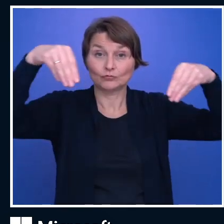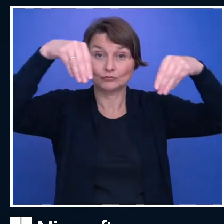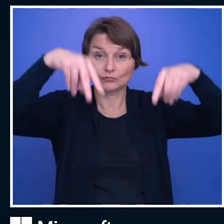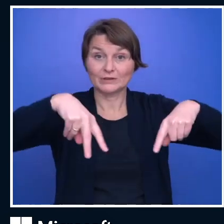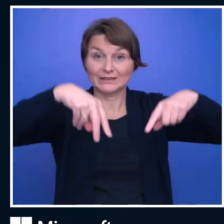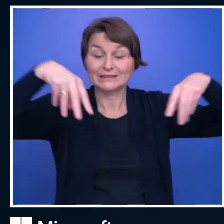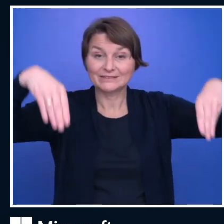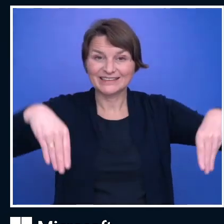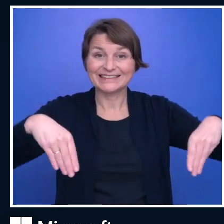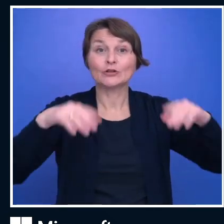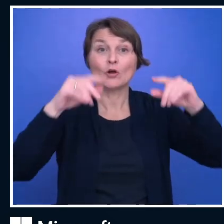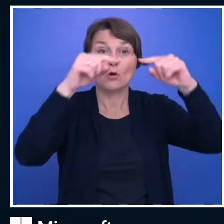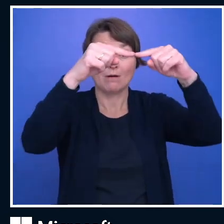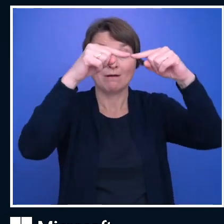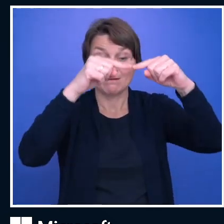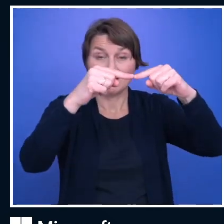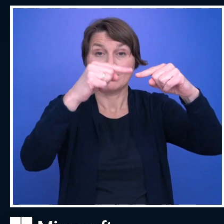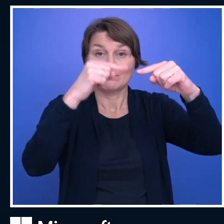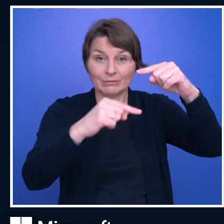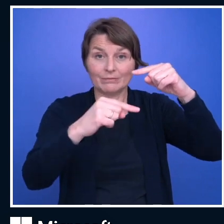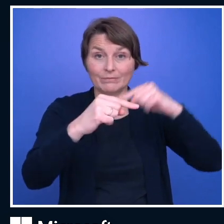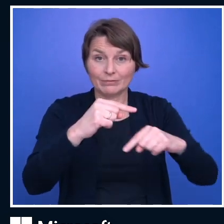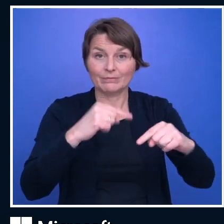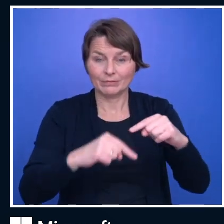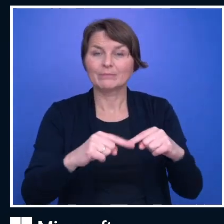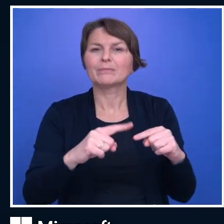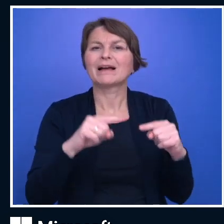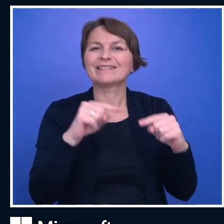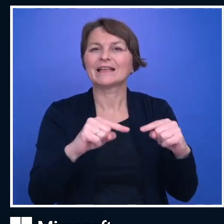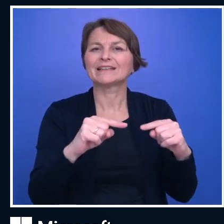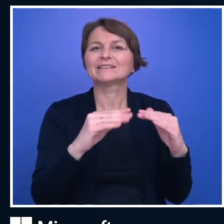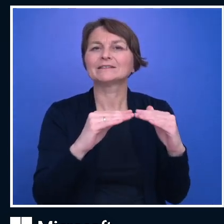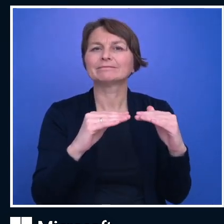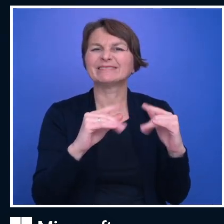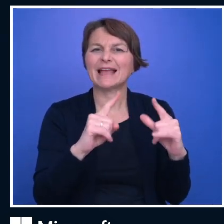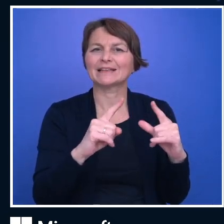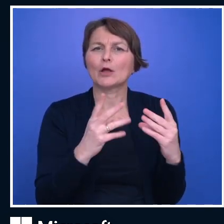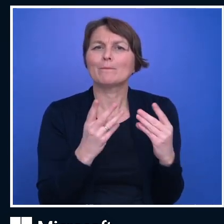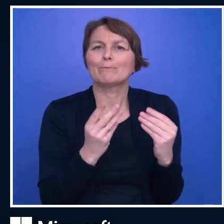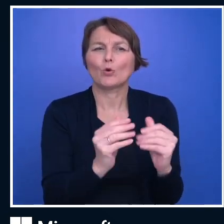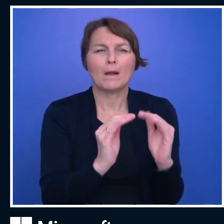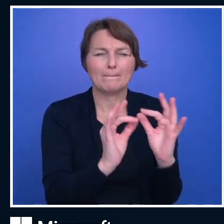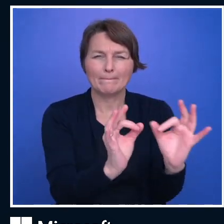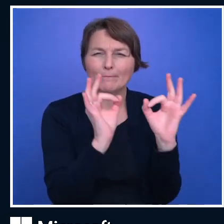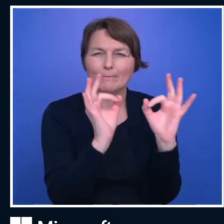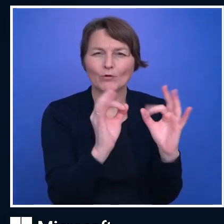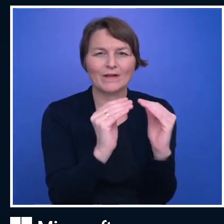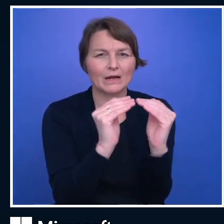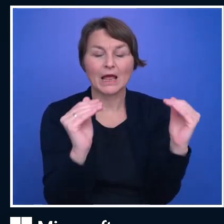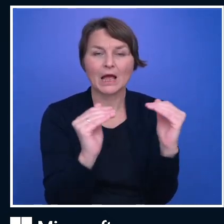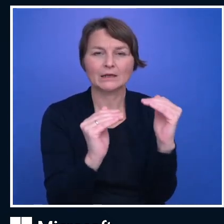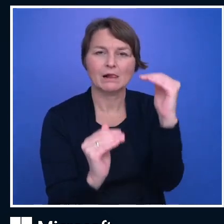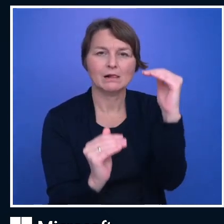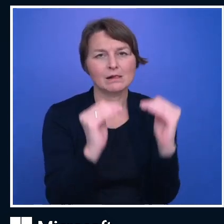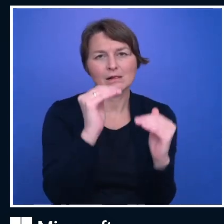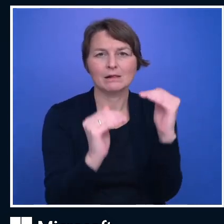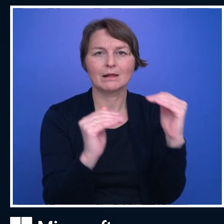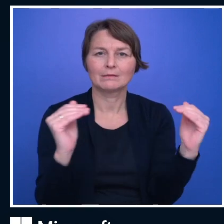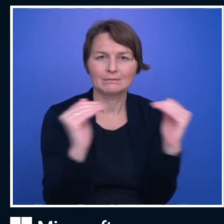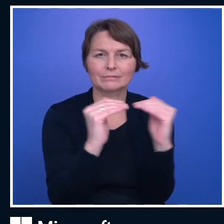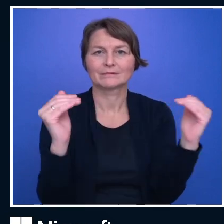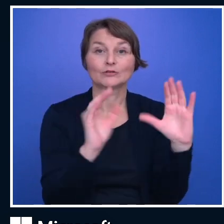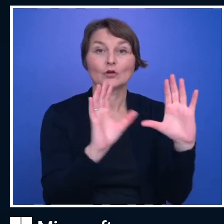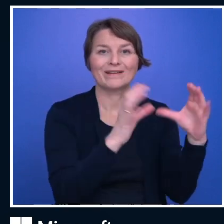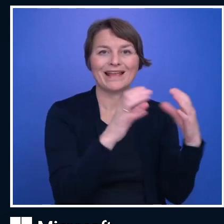that your impurity is less. Now, when I say impurity, what I mean is that the division, in layman terms, when you're dividing your data